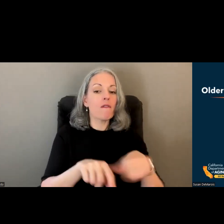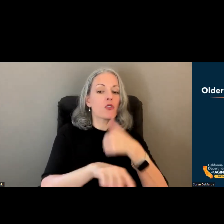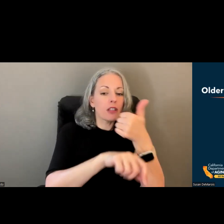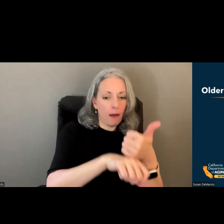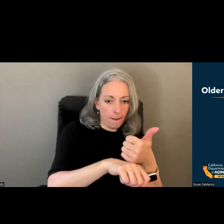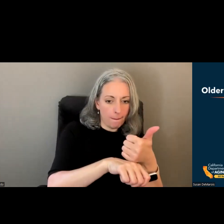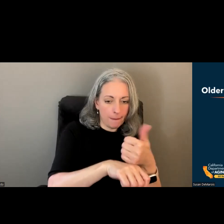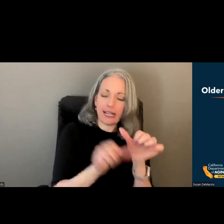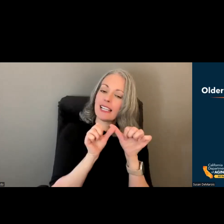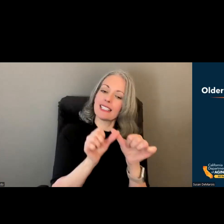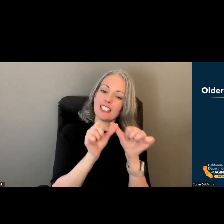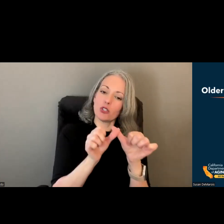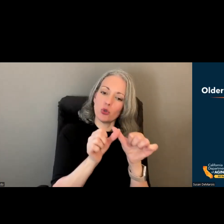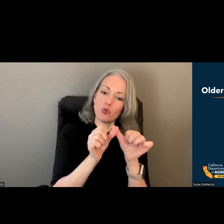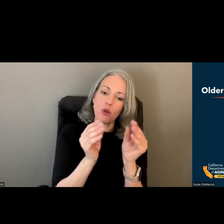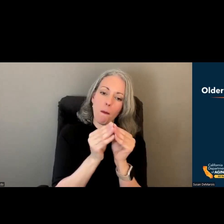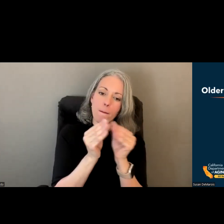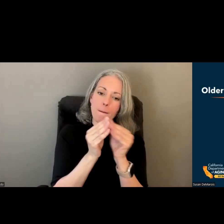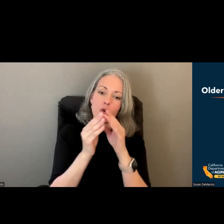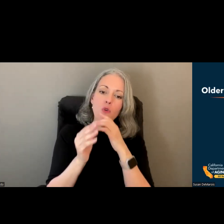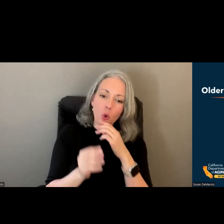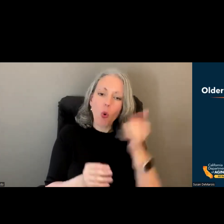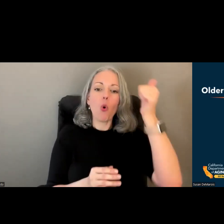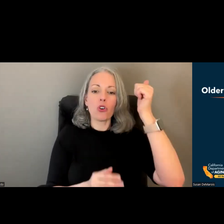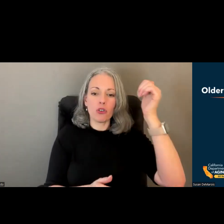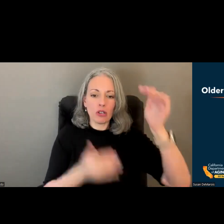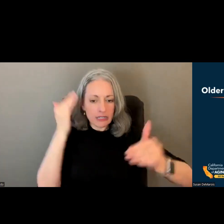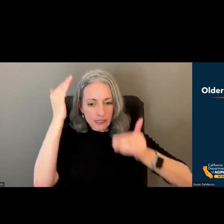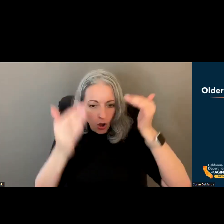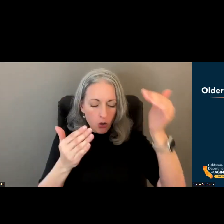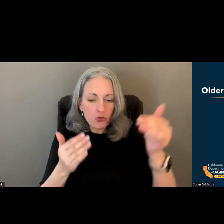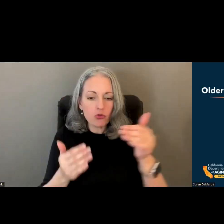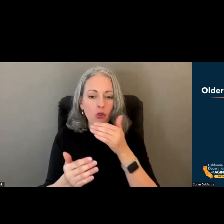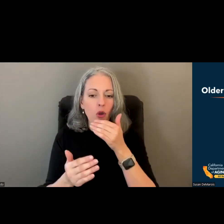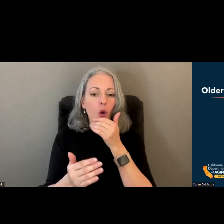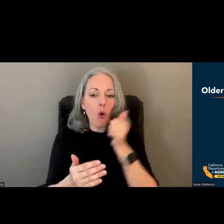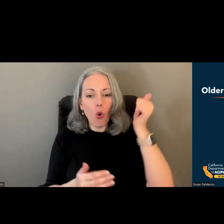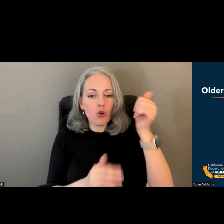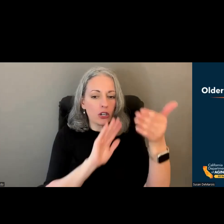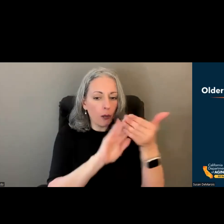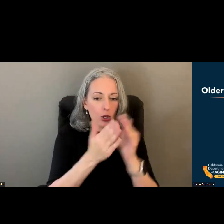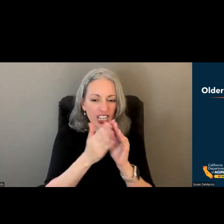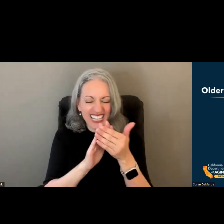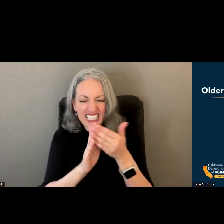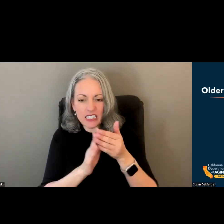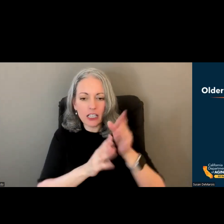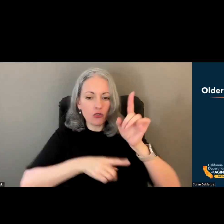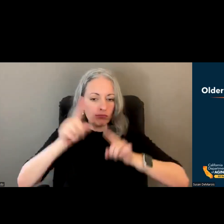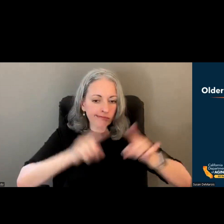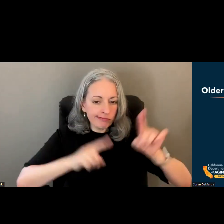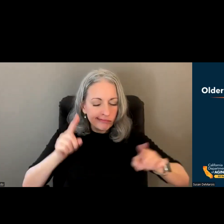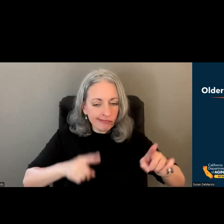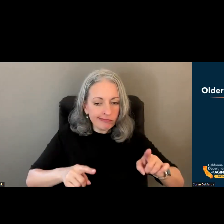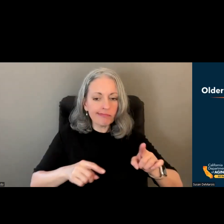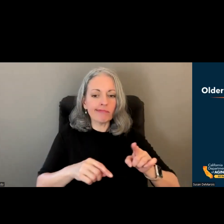trend continues towards more older adults, much older population, increased diversity in medical